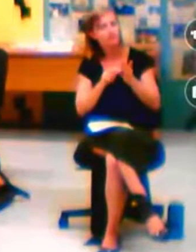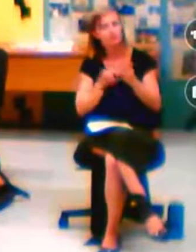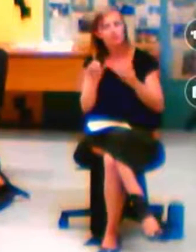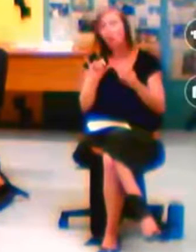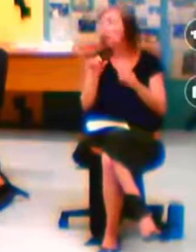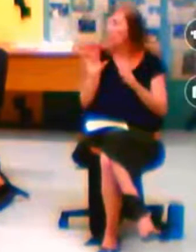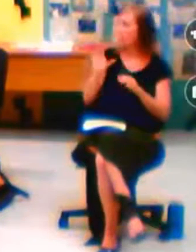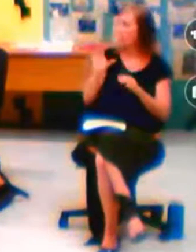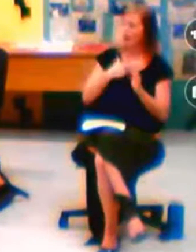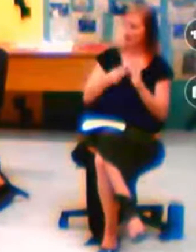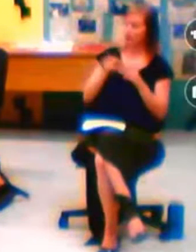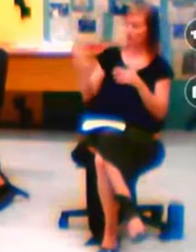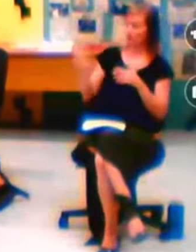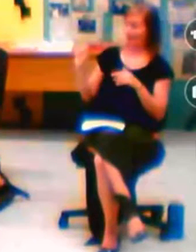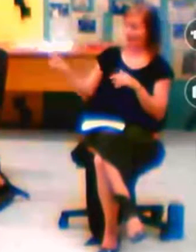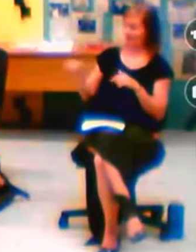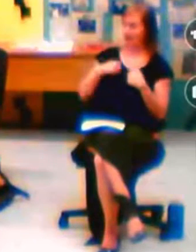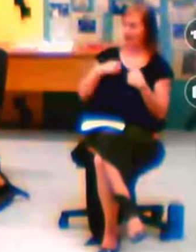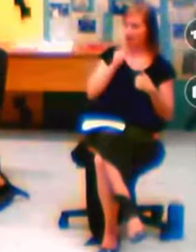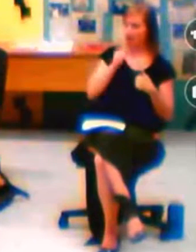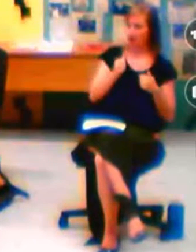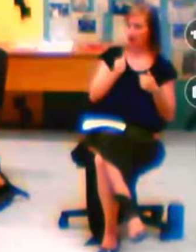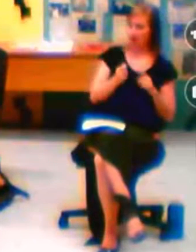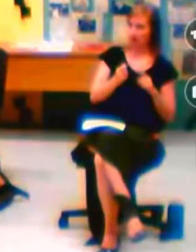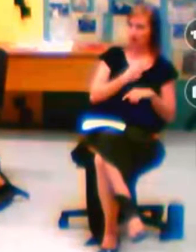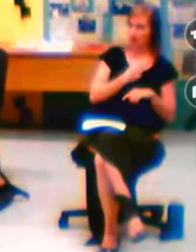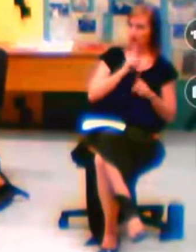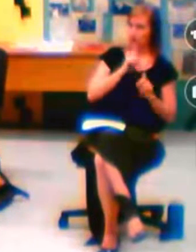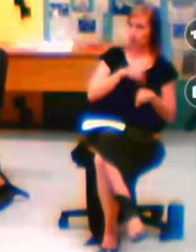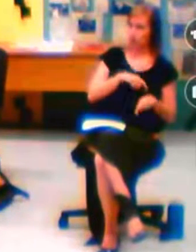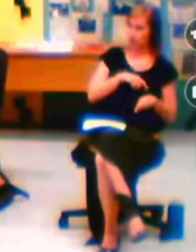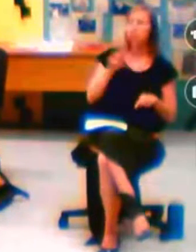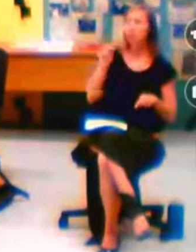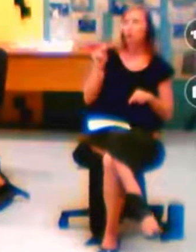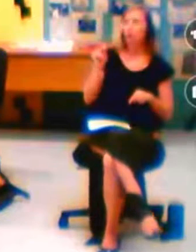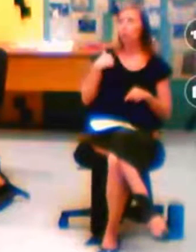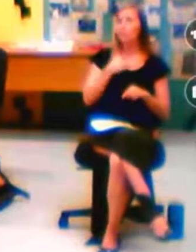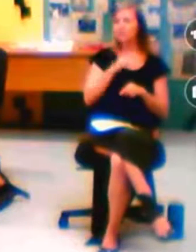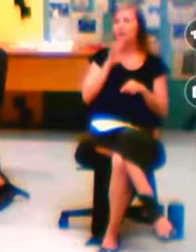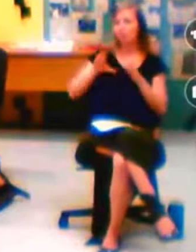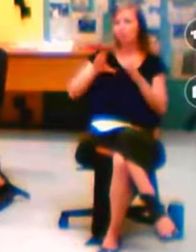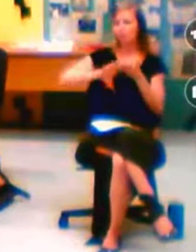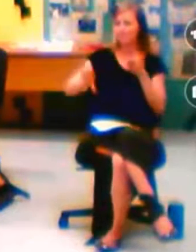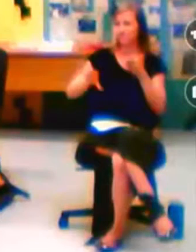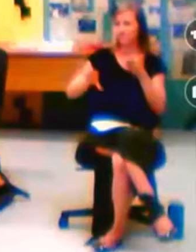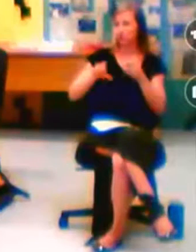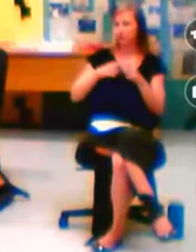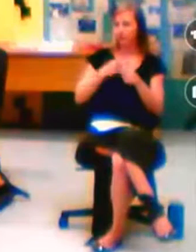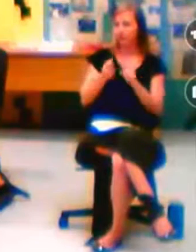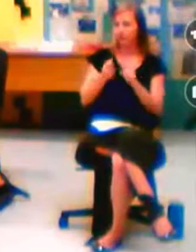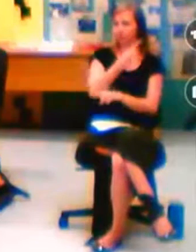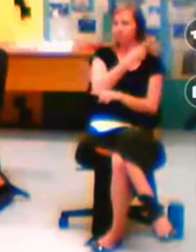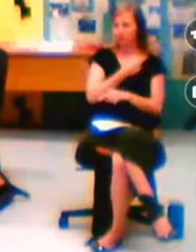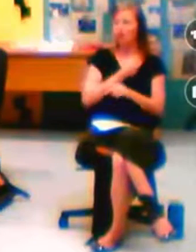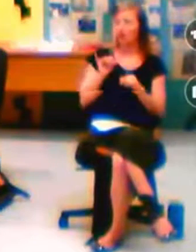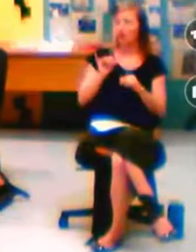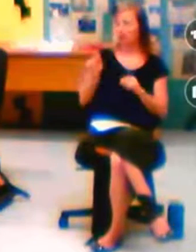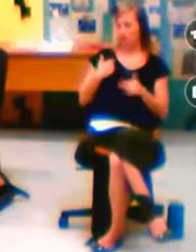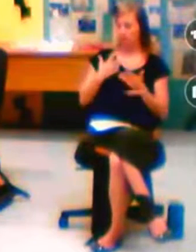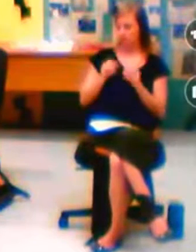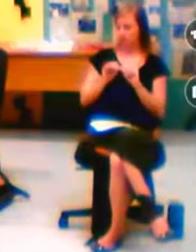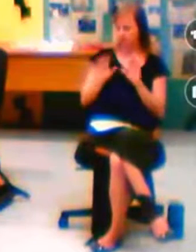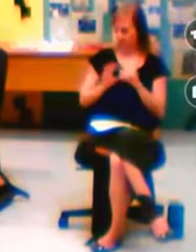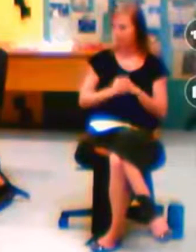say what the criteria are for compensating them. Did you just ask us a different question before that? No, but I mean a question